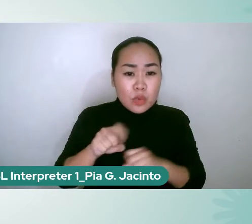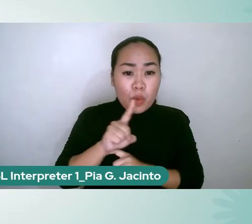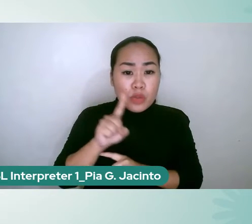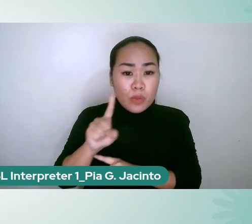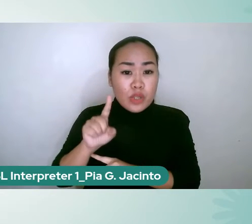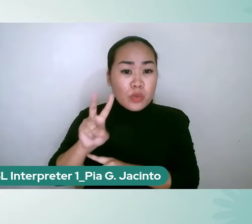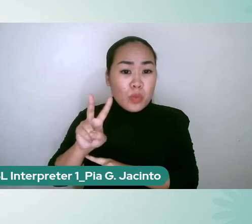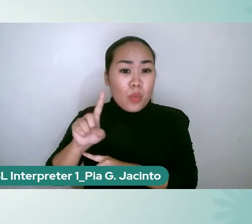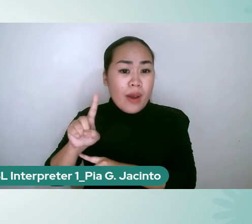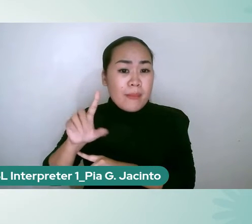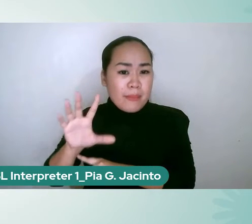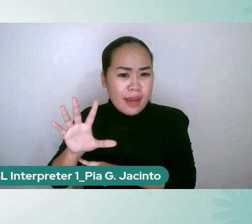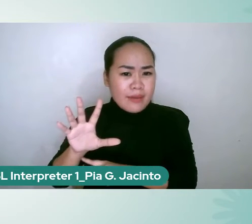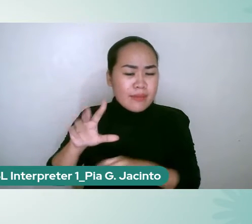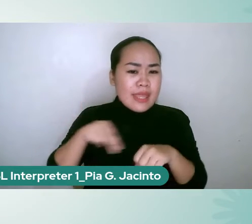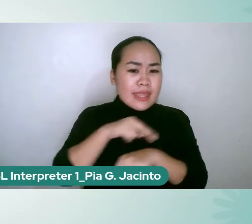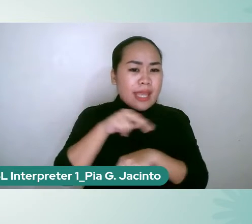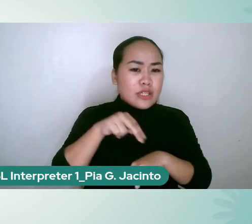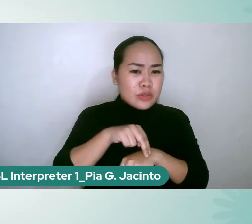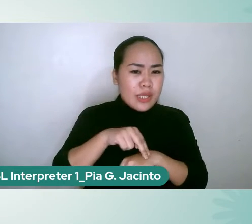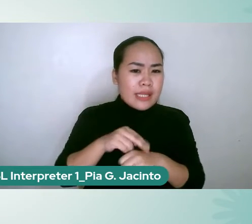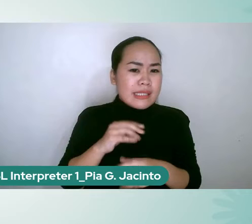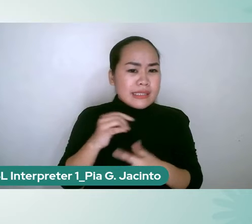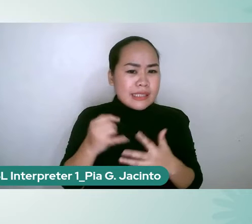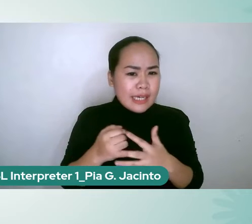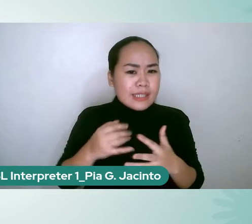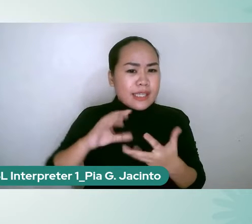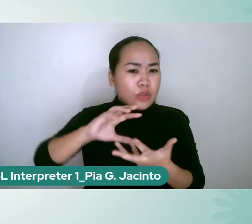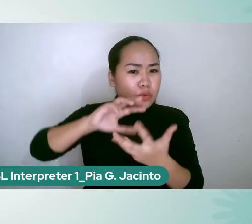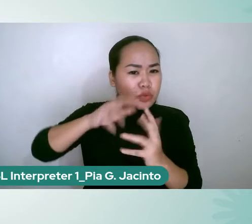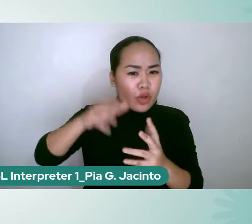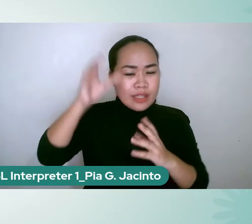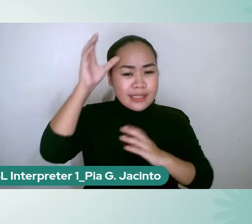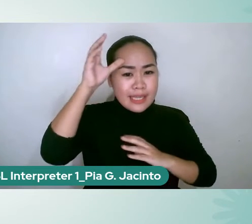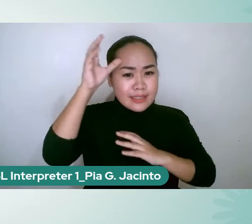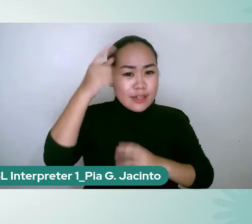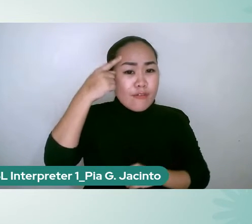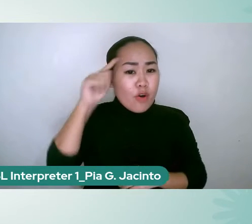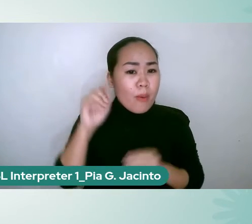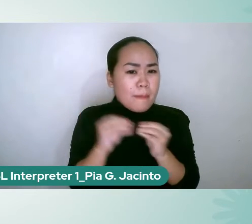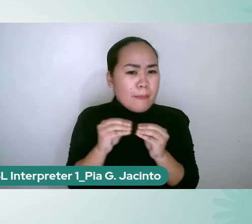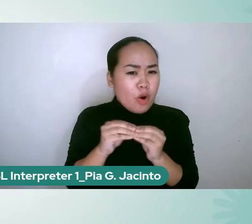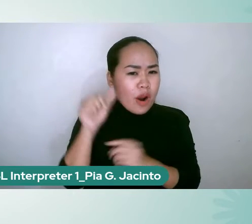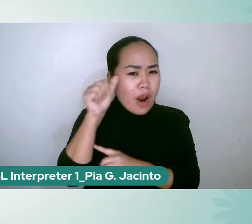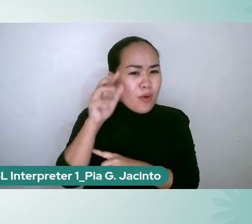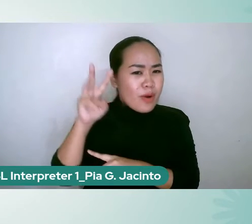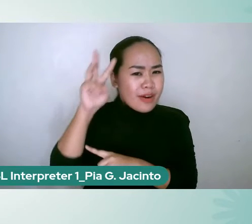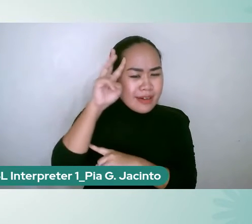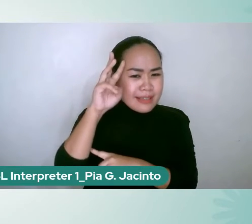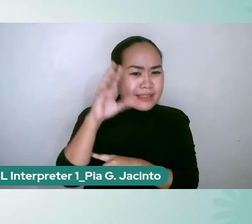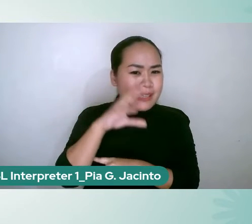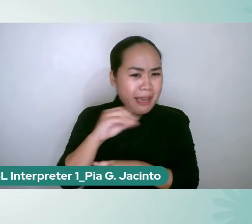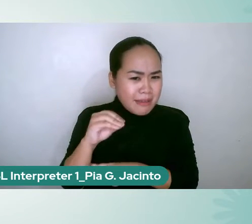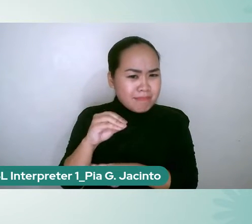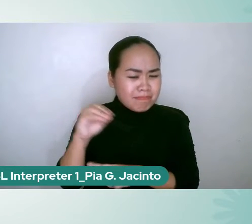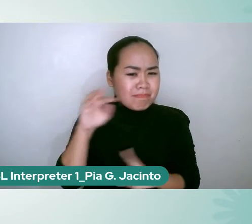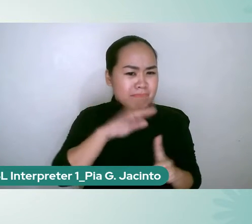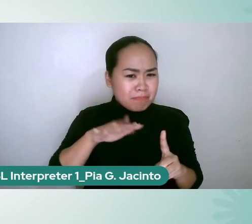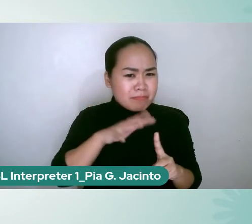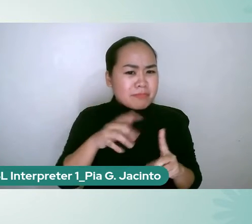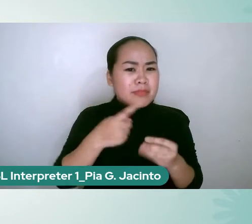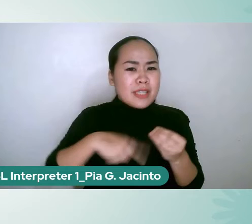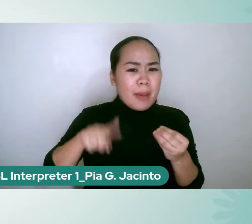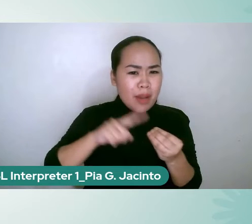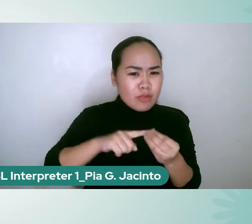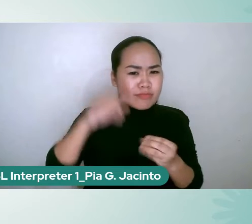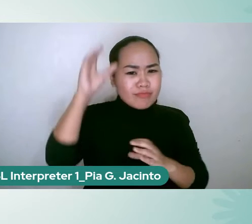as the National Integrated Cancer Control Act, to intensify awareness in cancer and the observance of cancer-related